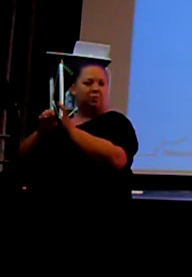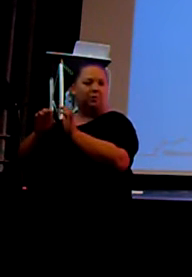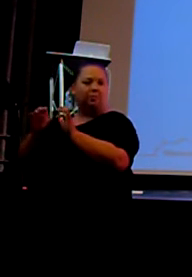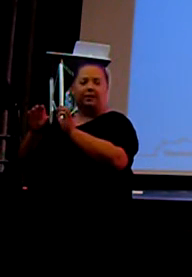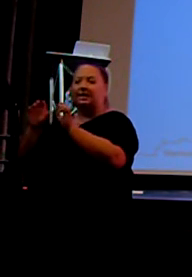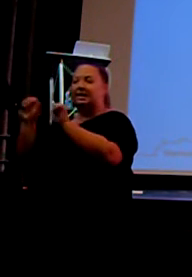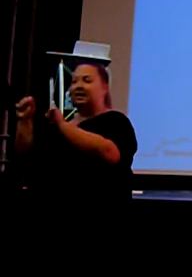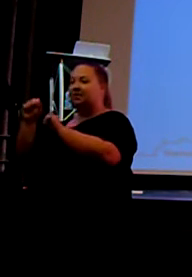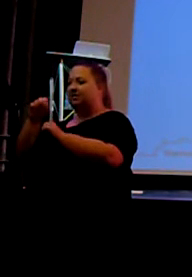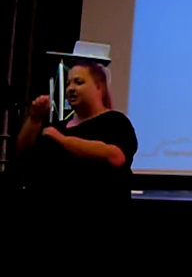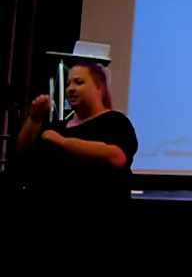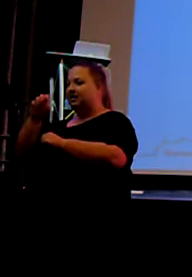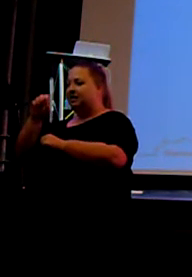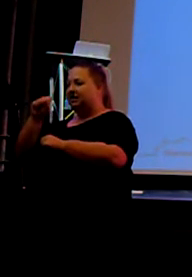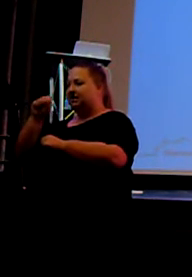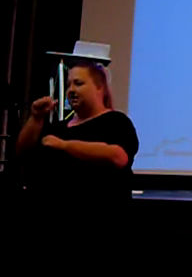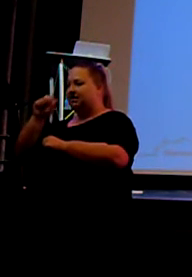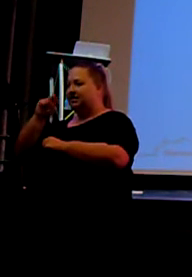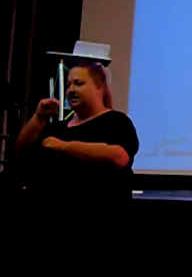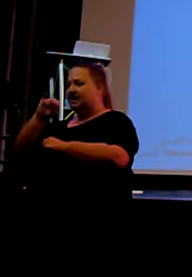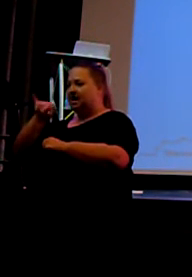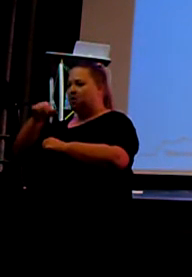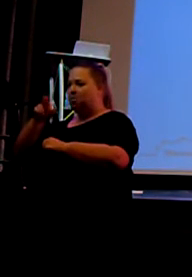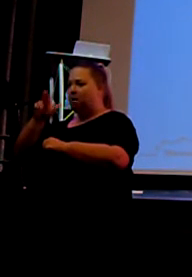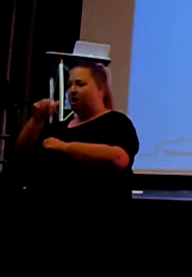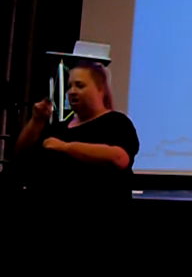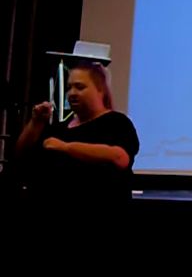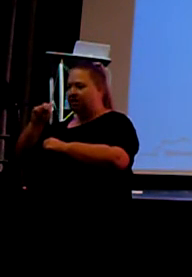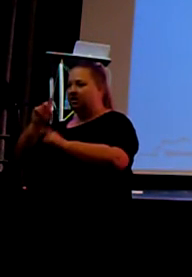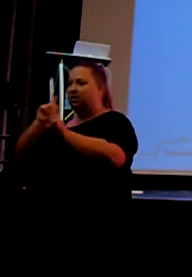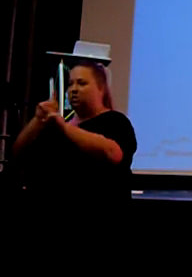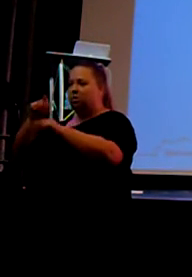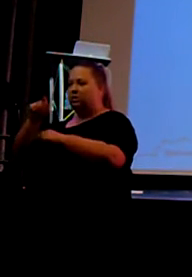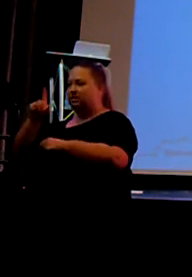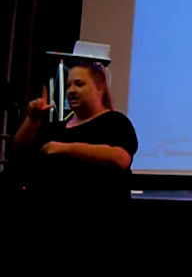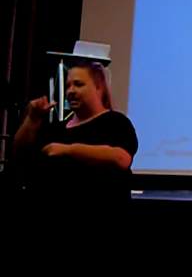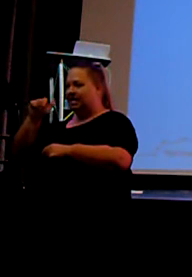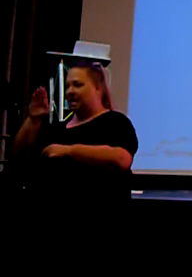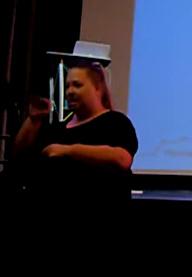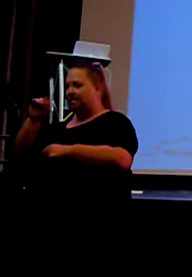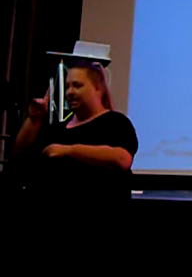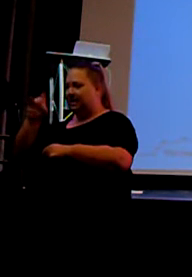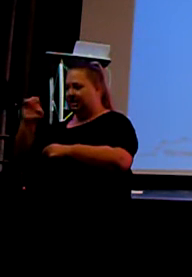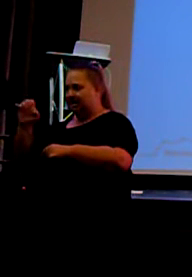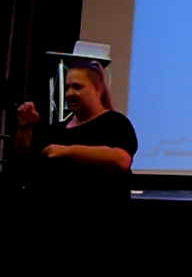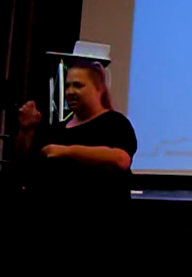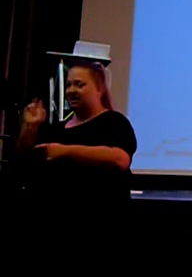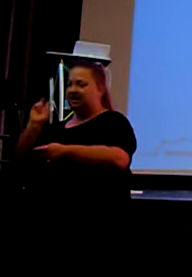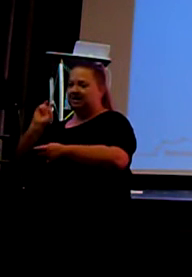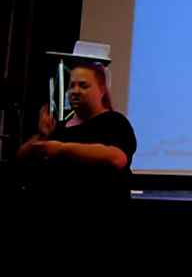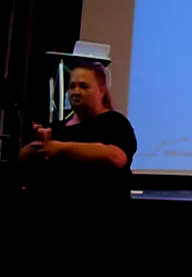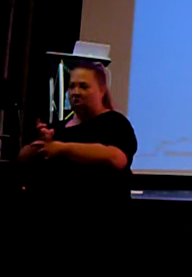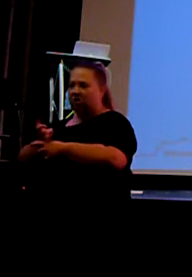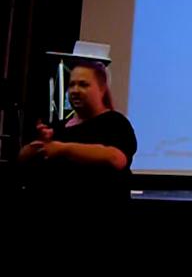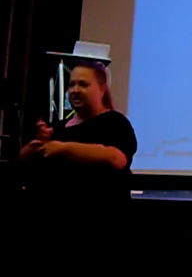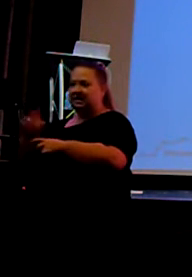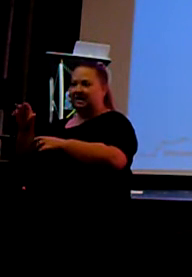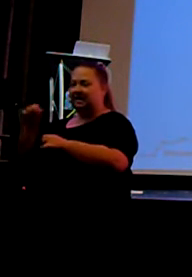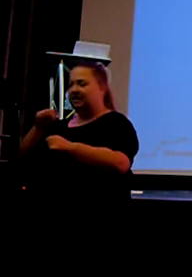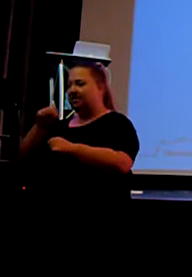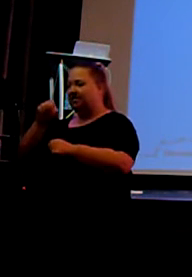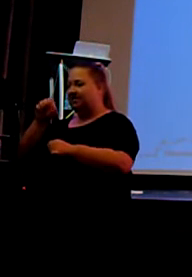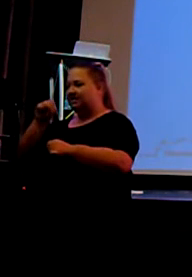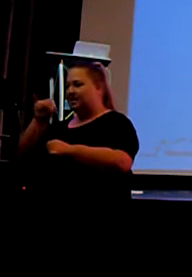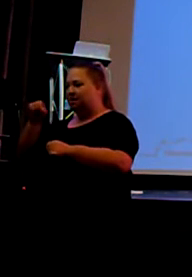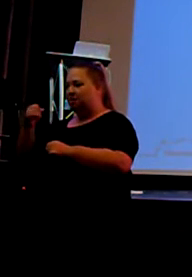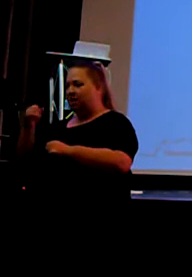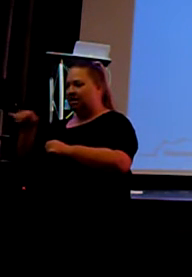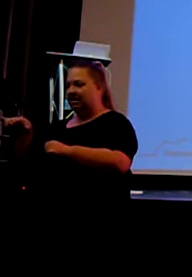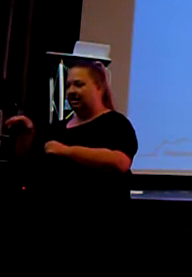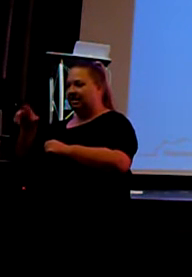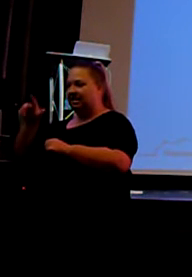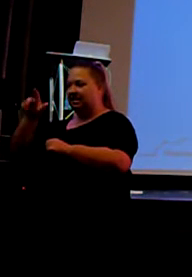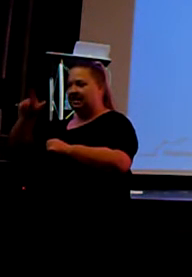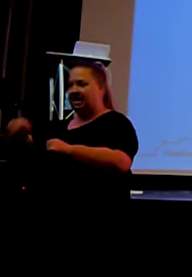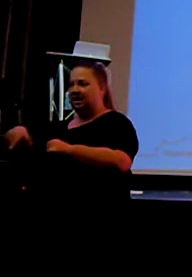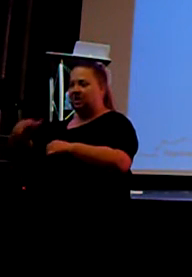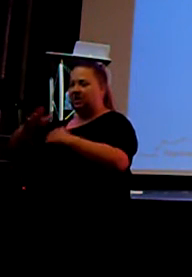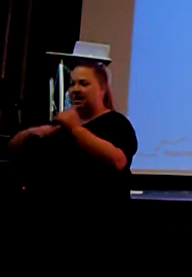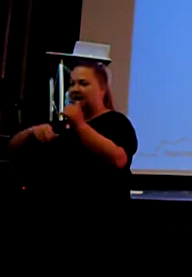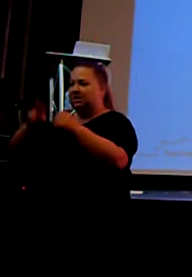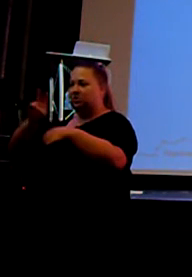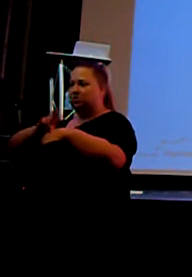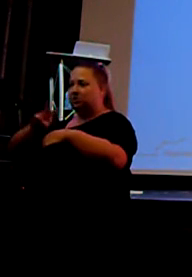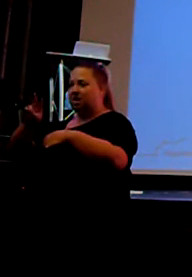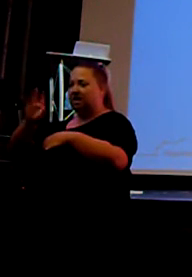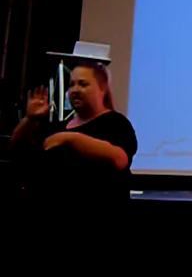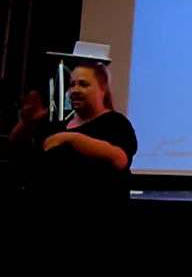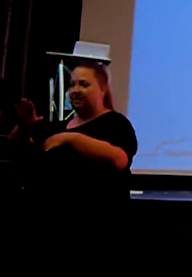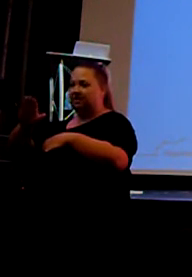Juan and go to Labadee, it's really hard to leave San Juan later than 2 o'clock in the afternoon, depending on which